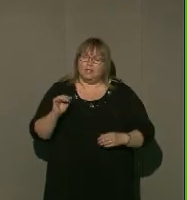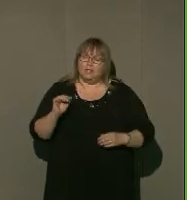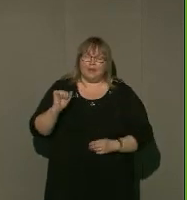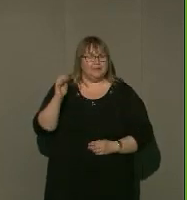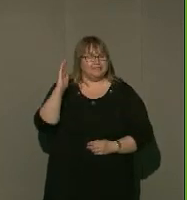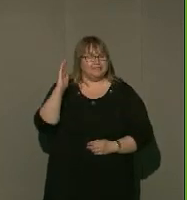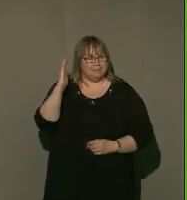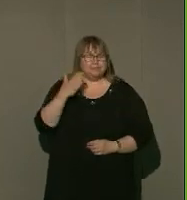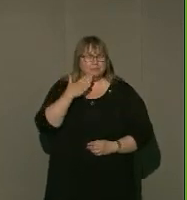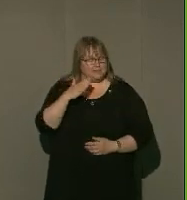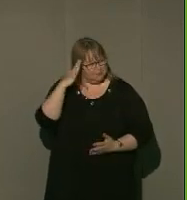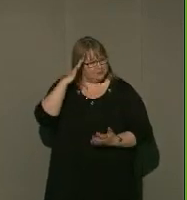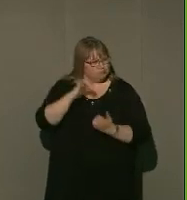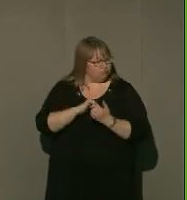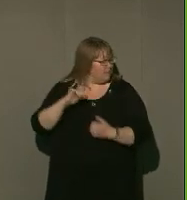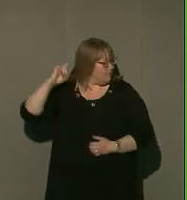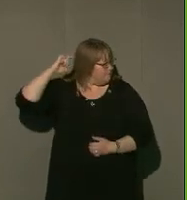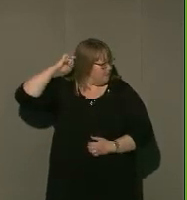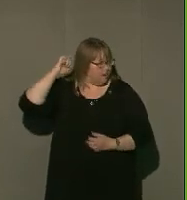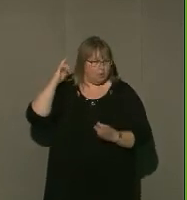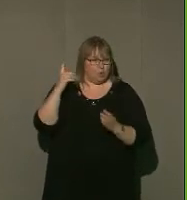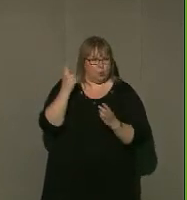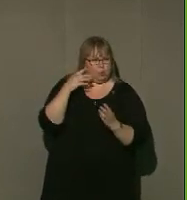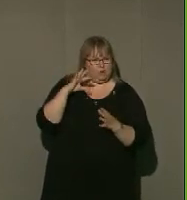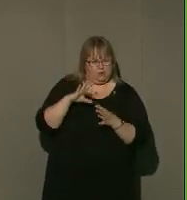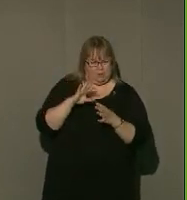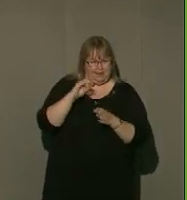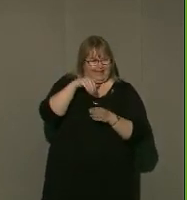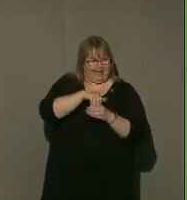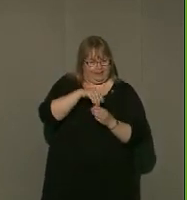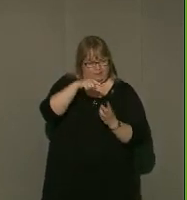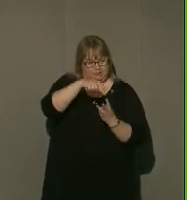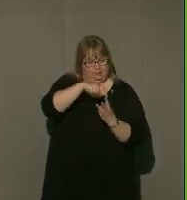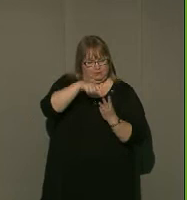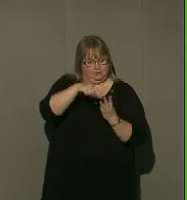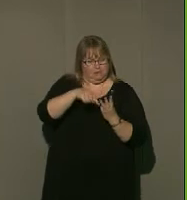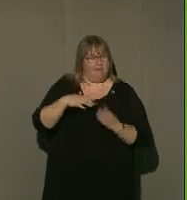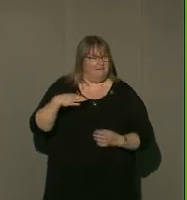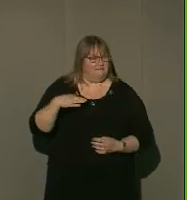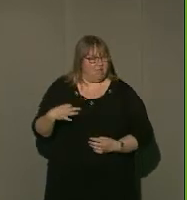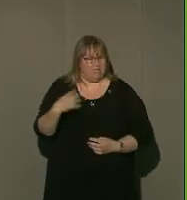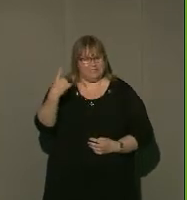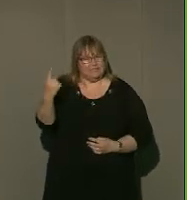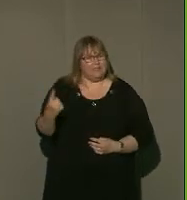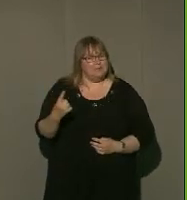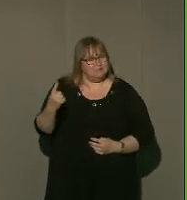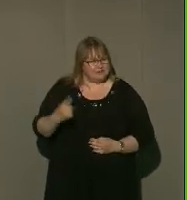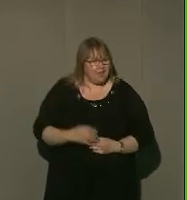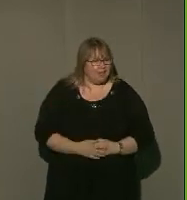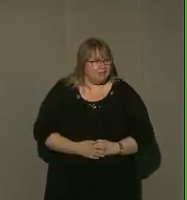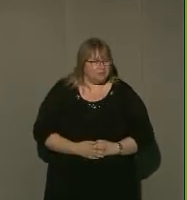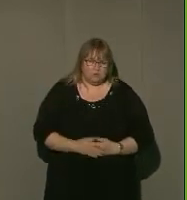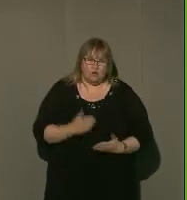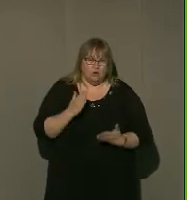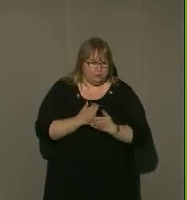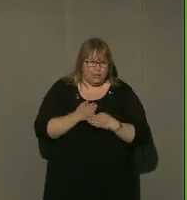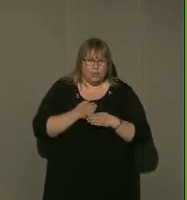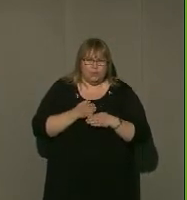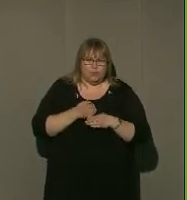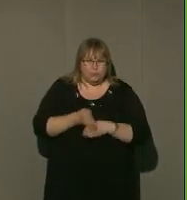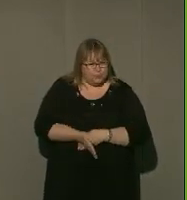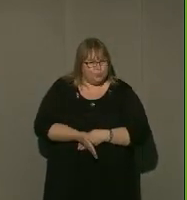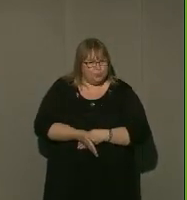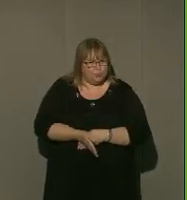very mindful that all of those people were volunteers and worked really, really hard